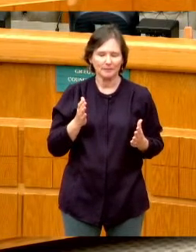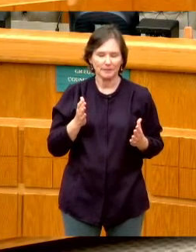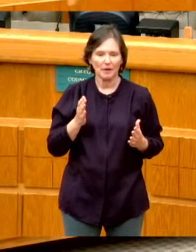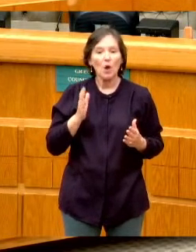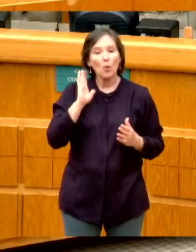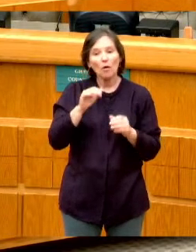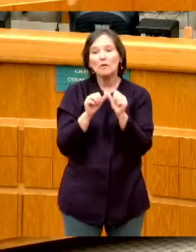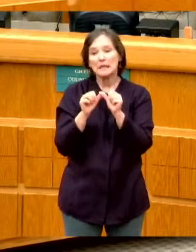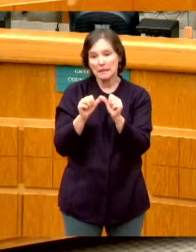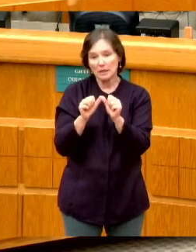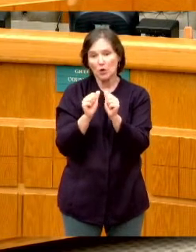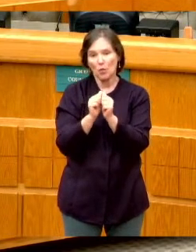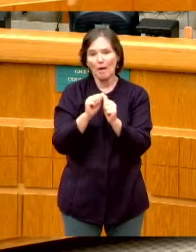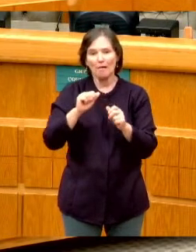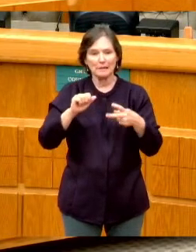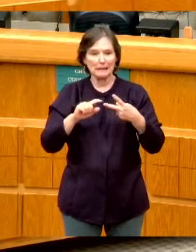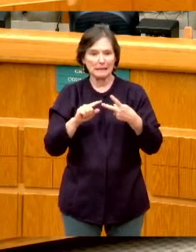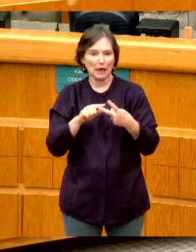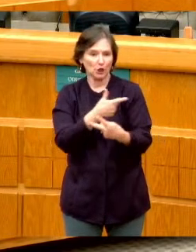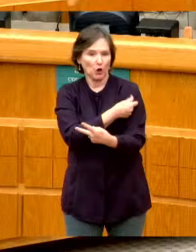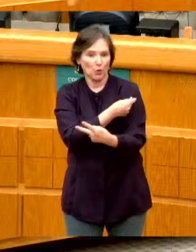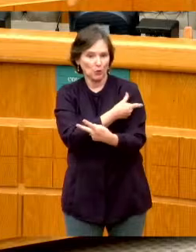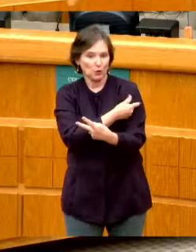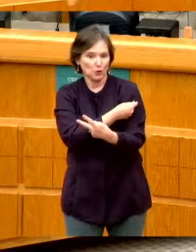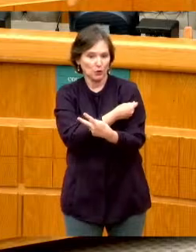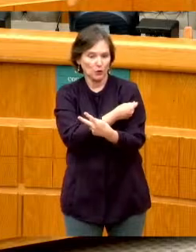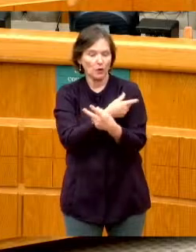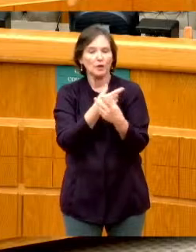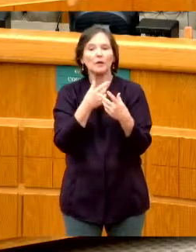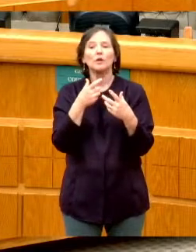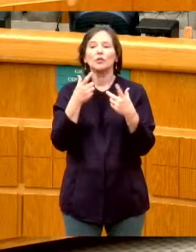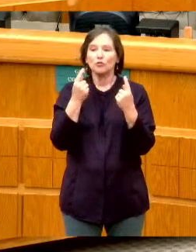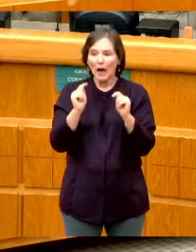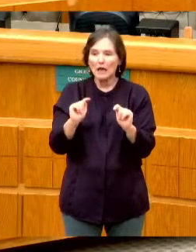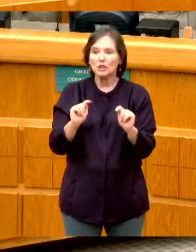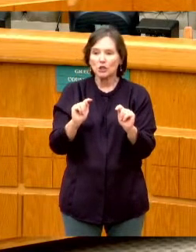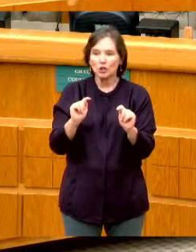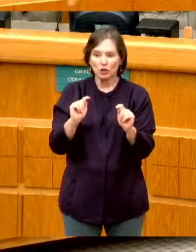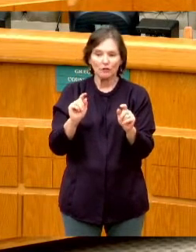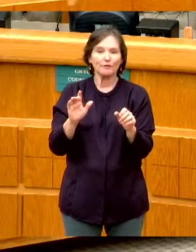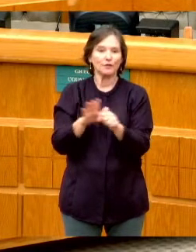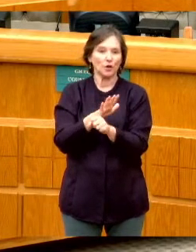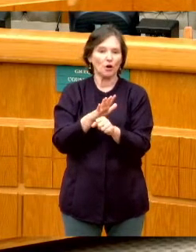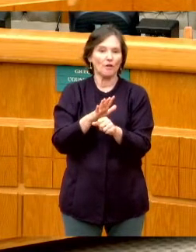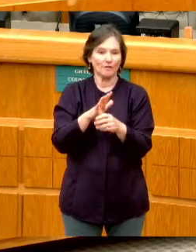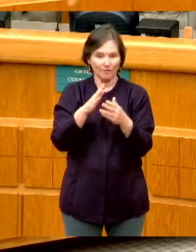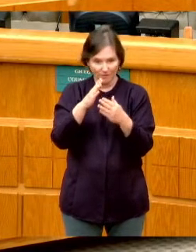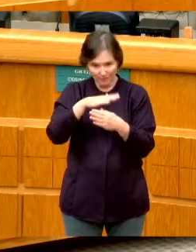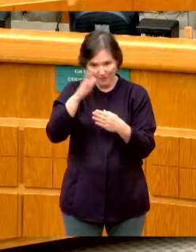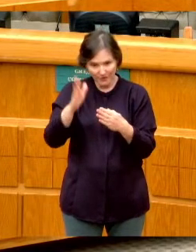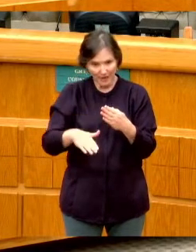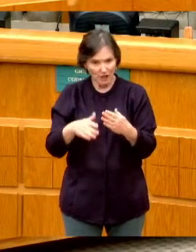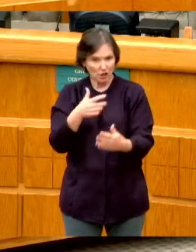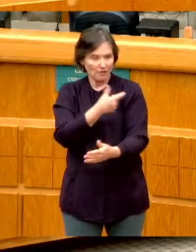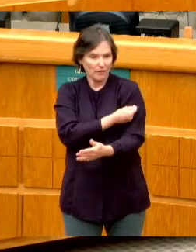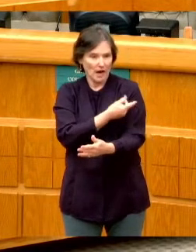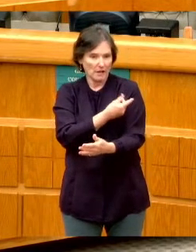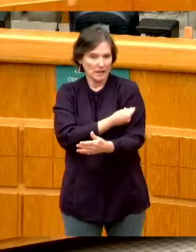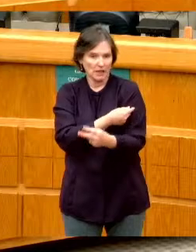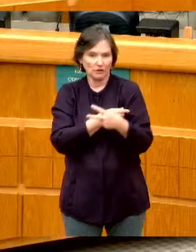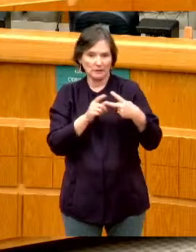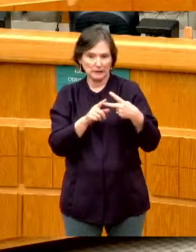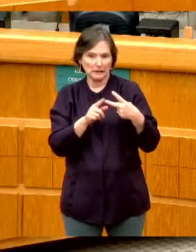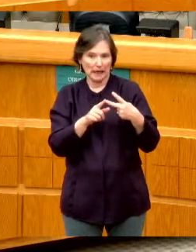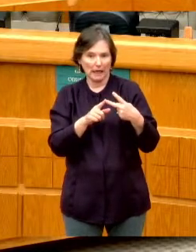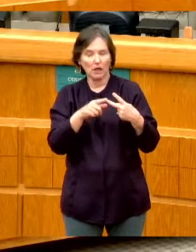this week, and we will focus on fully vaccinating that roughly 2,000 individuals who've already received